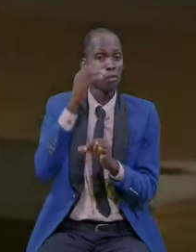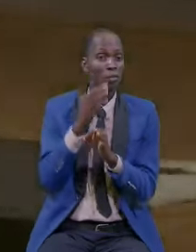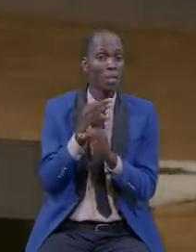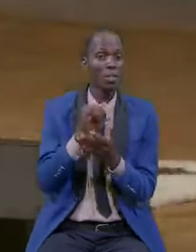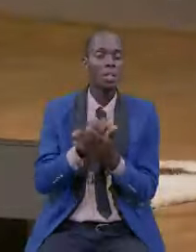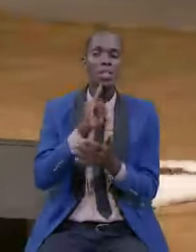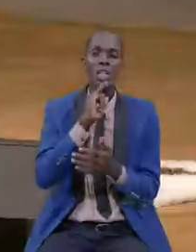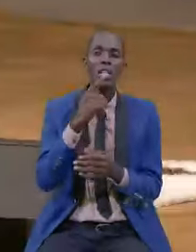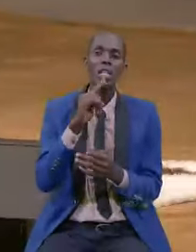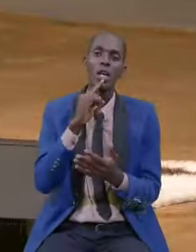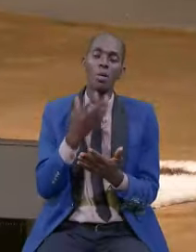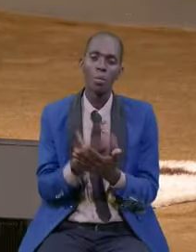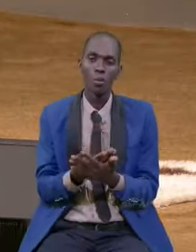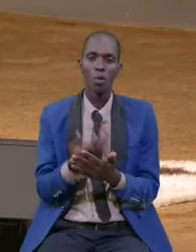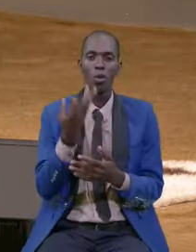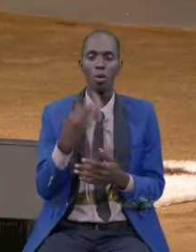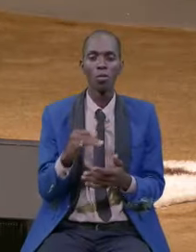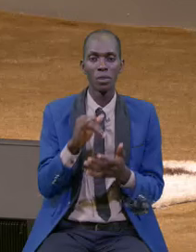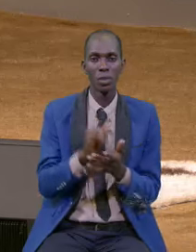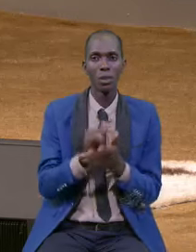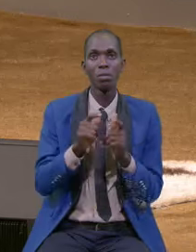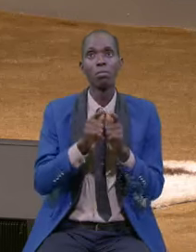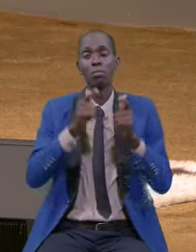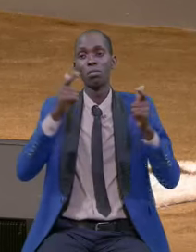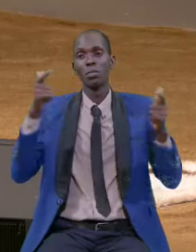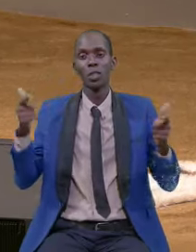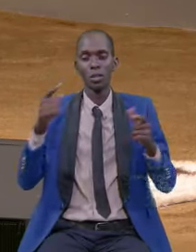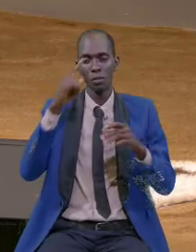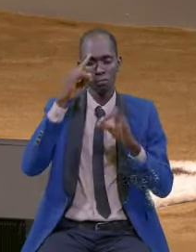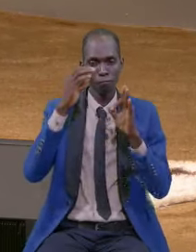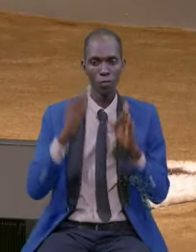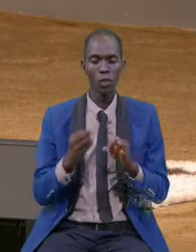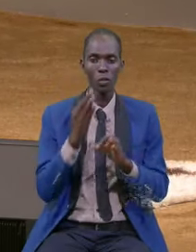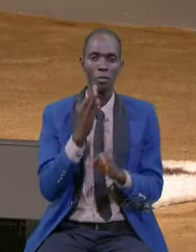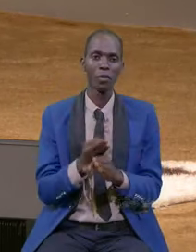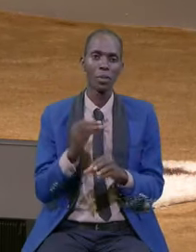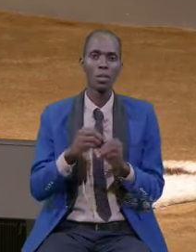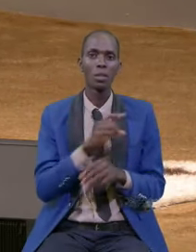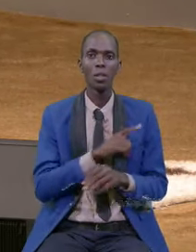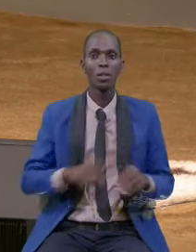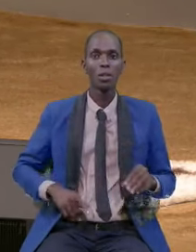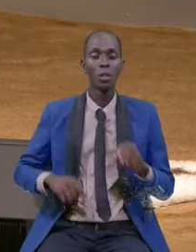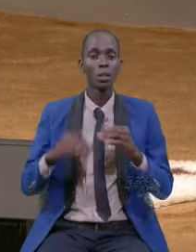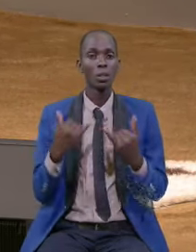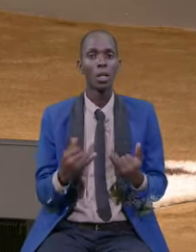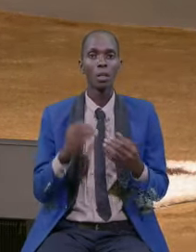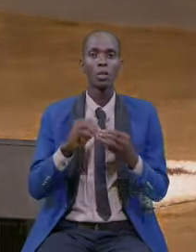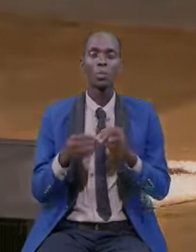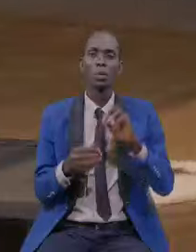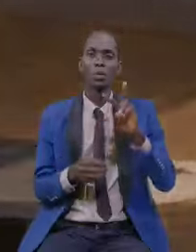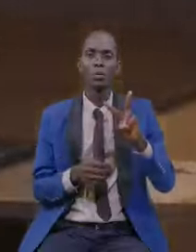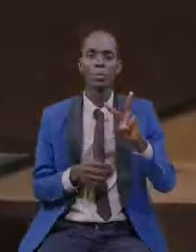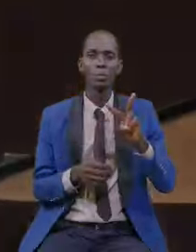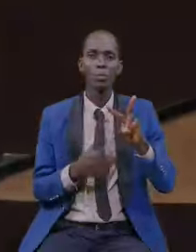dynamic faith, decisive faith in the Lord. Look at number two. Number two, we're looking at